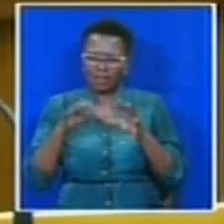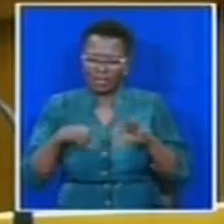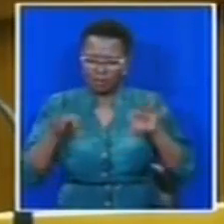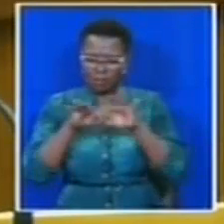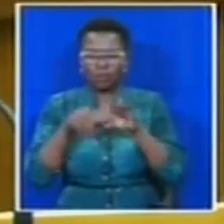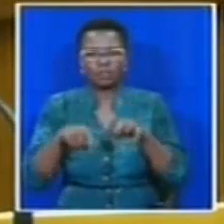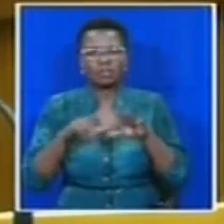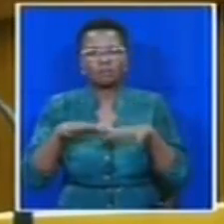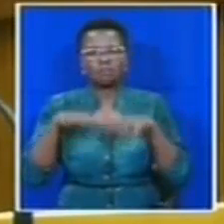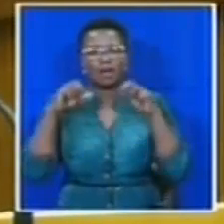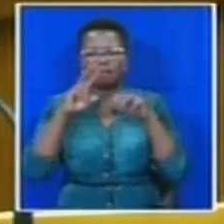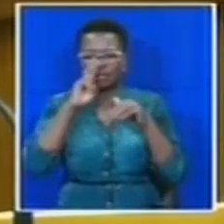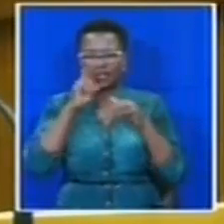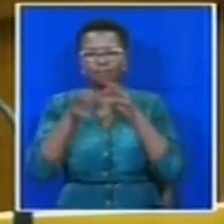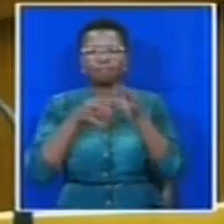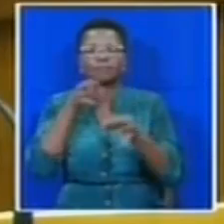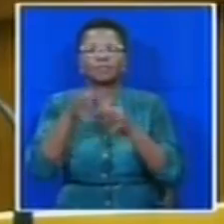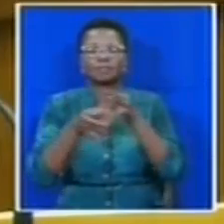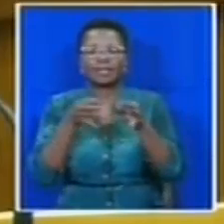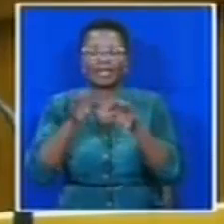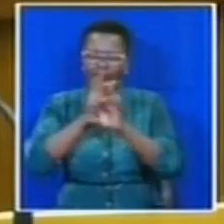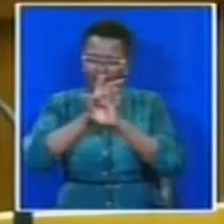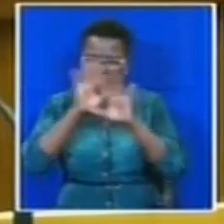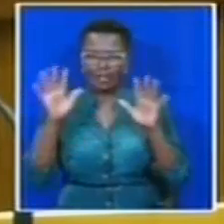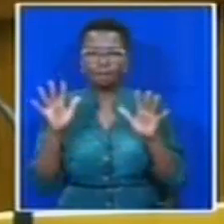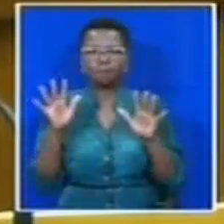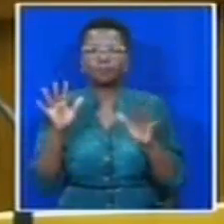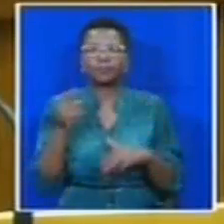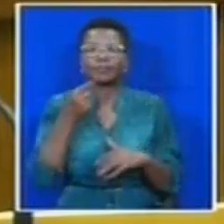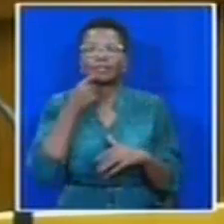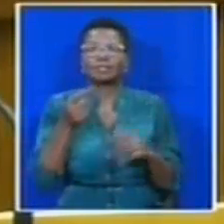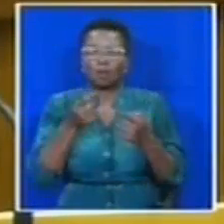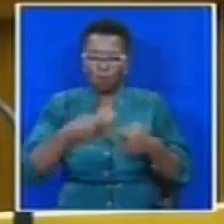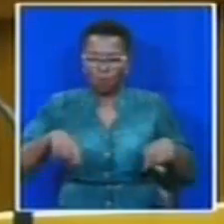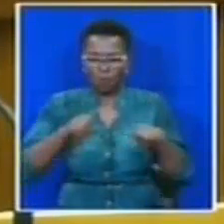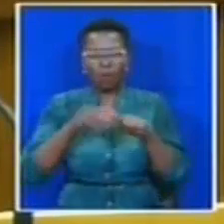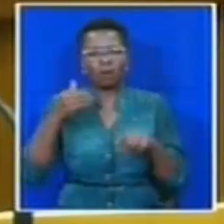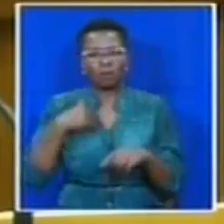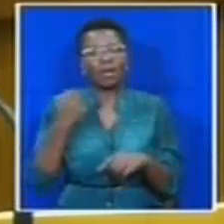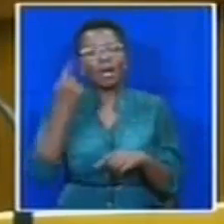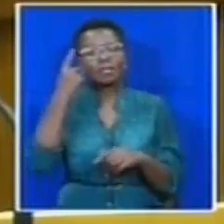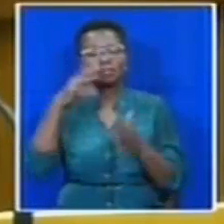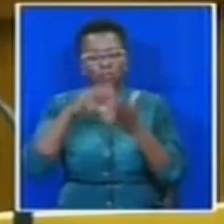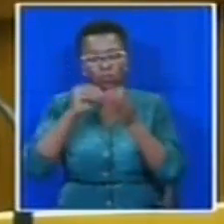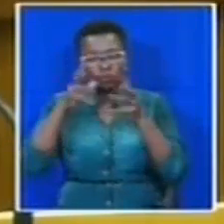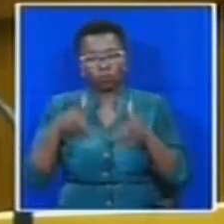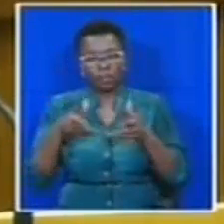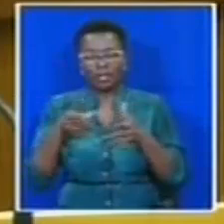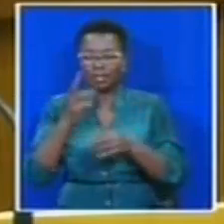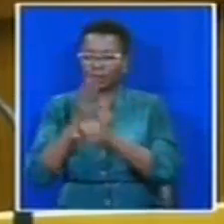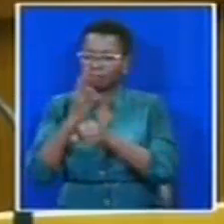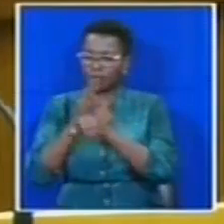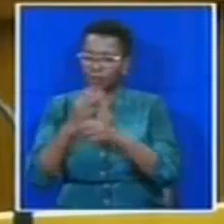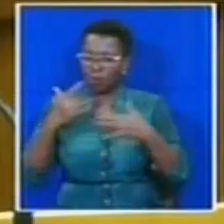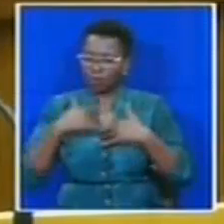Parliament to communicate very clearly that we understand the concerns of our students and their parents, that